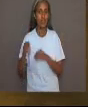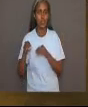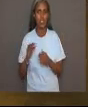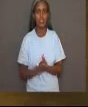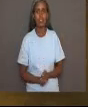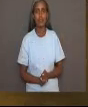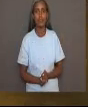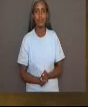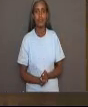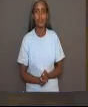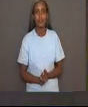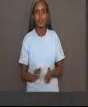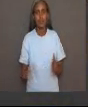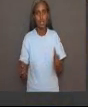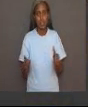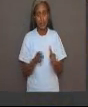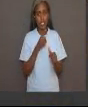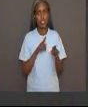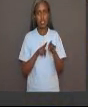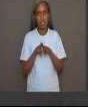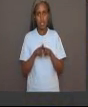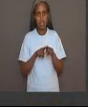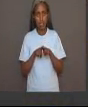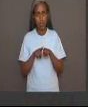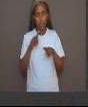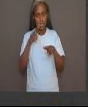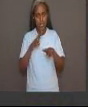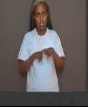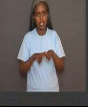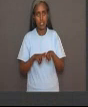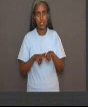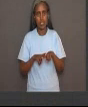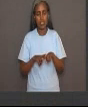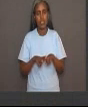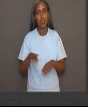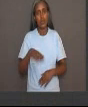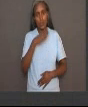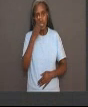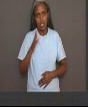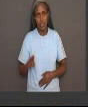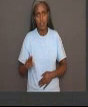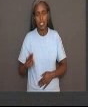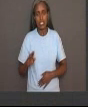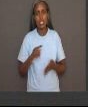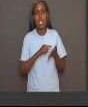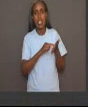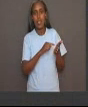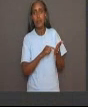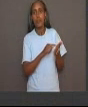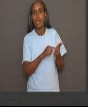Hello again, students. The first argument states that whenever